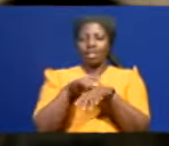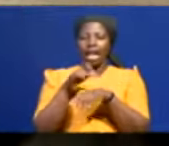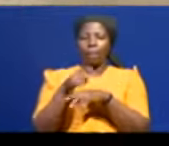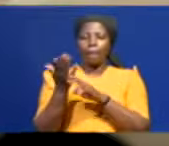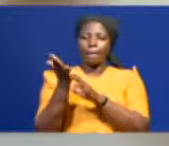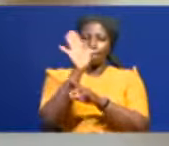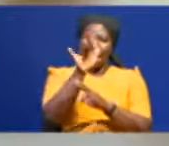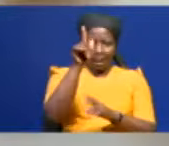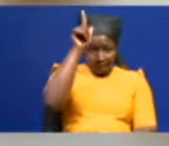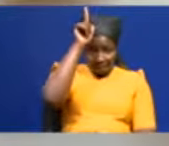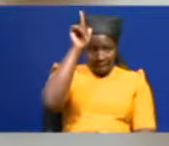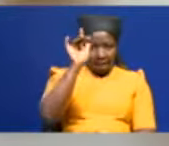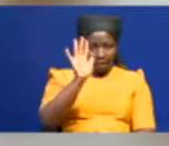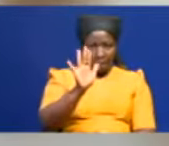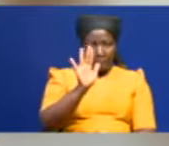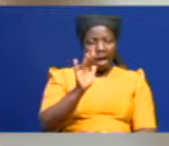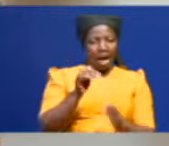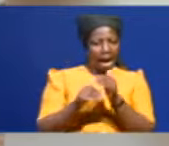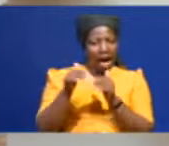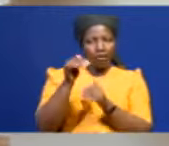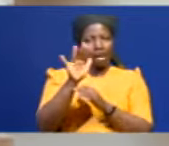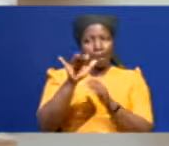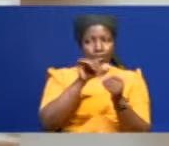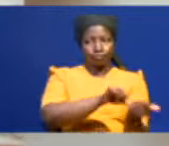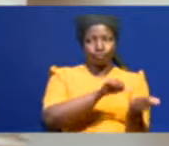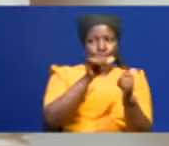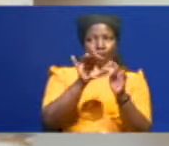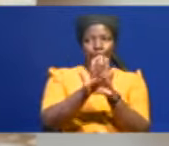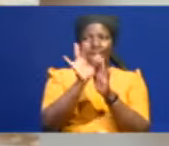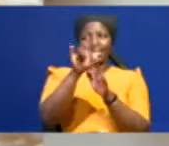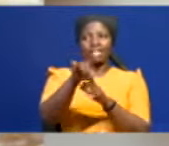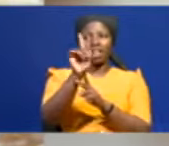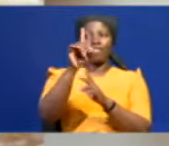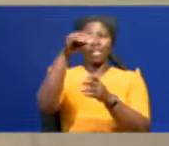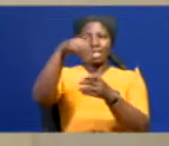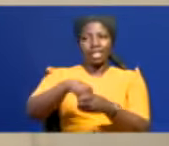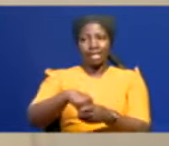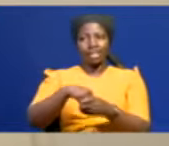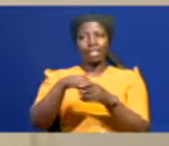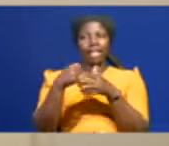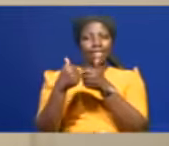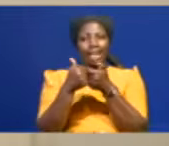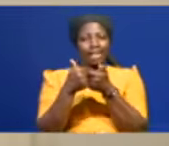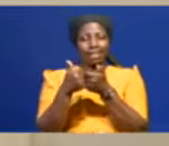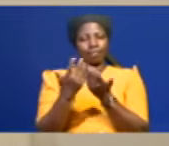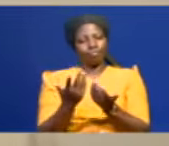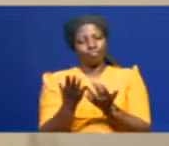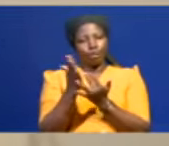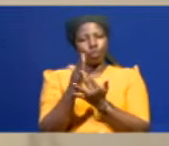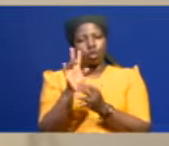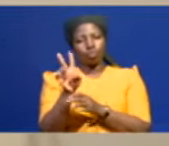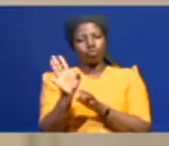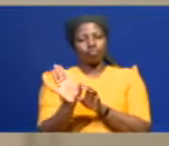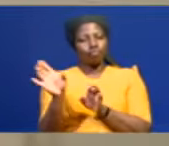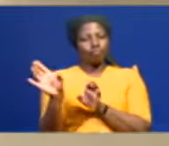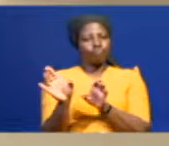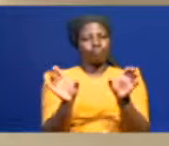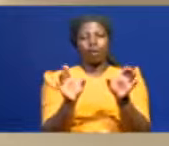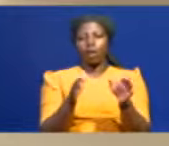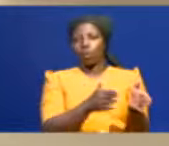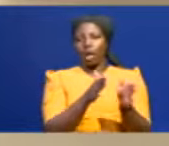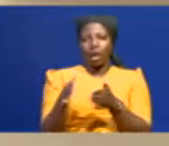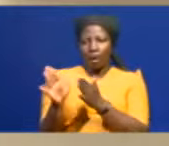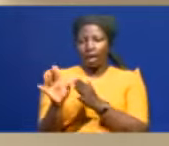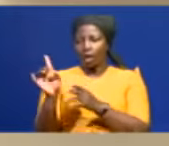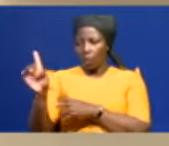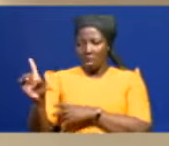his village following his baptism, finds himself at a crossroads torn between two divergent paths. On one